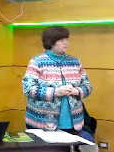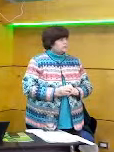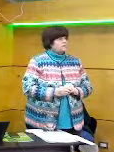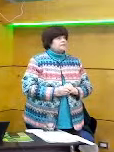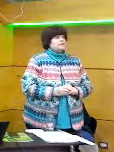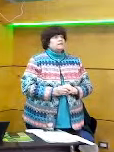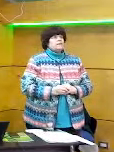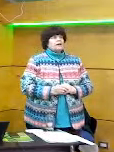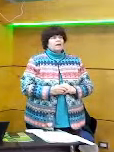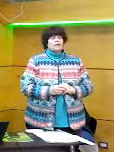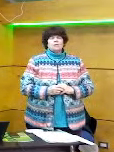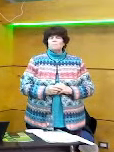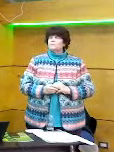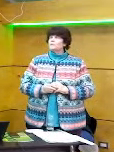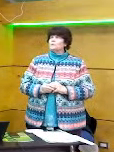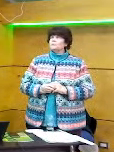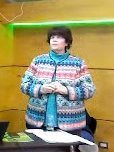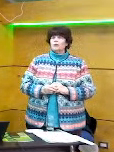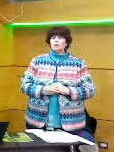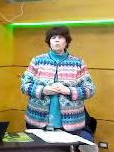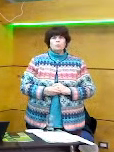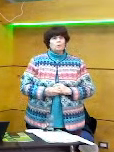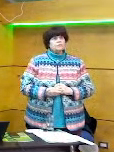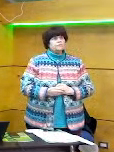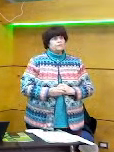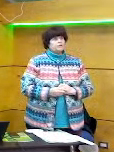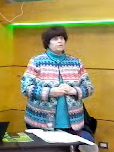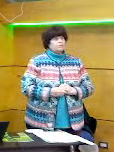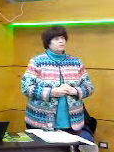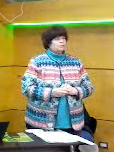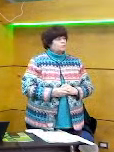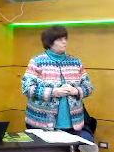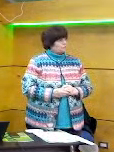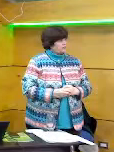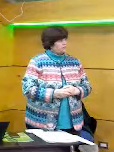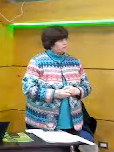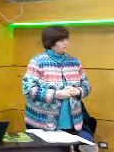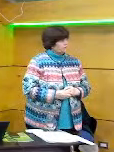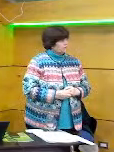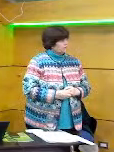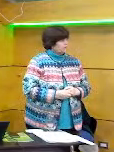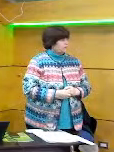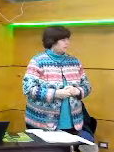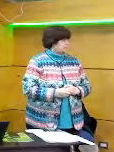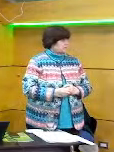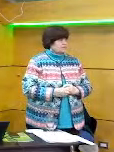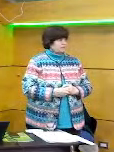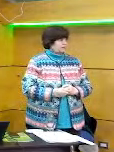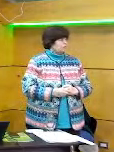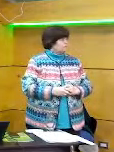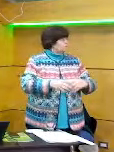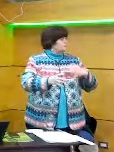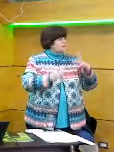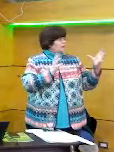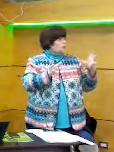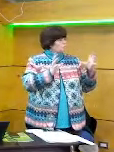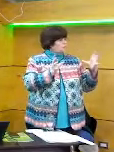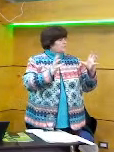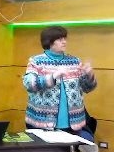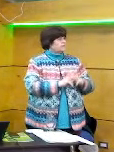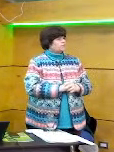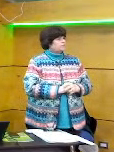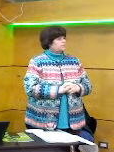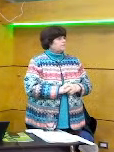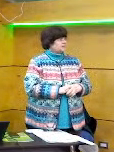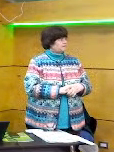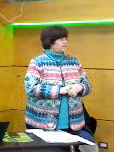sent. 2 years ago was from Cumbres in Santiago, so it's not